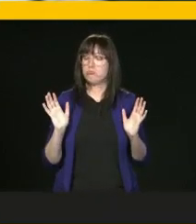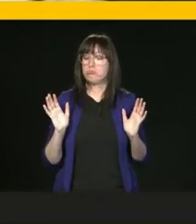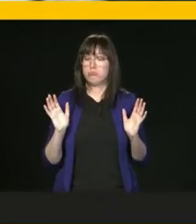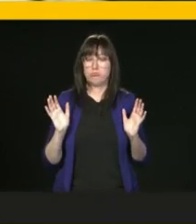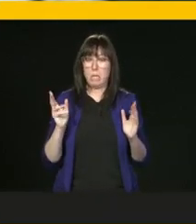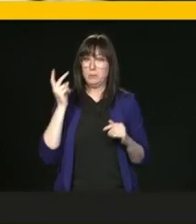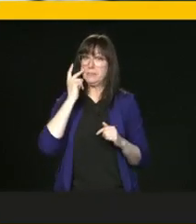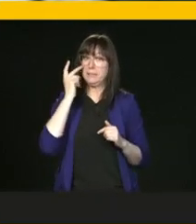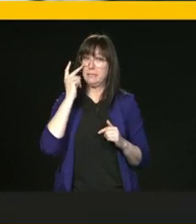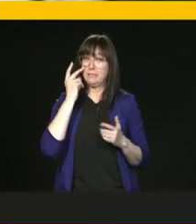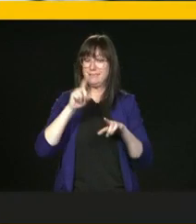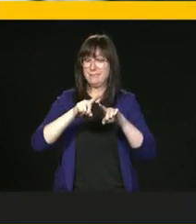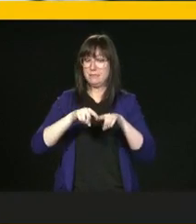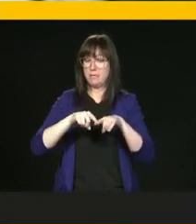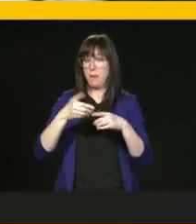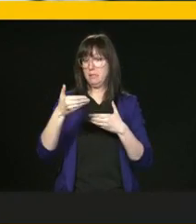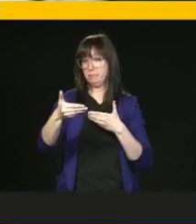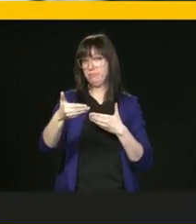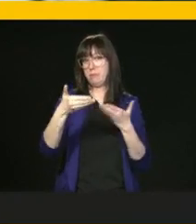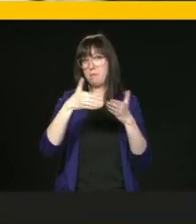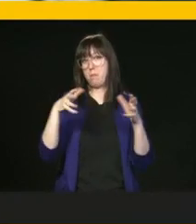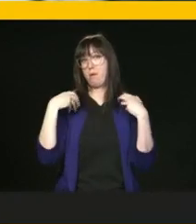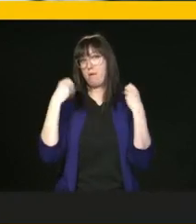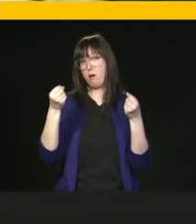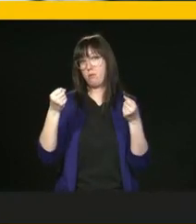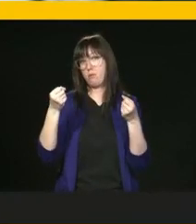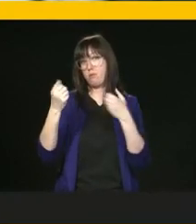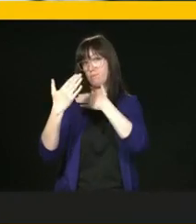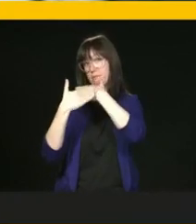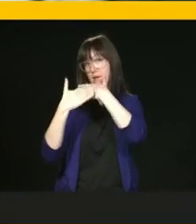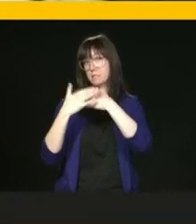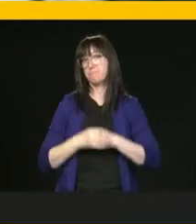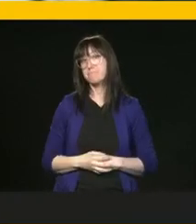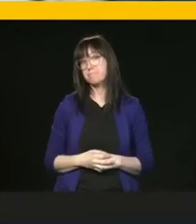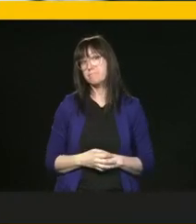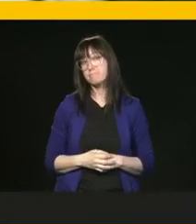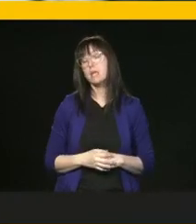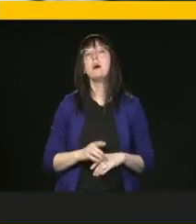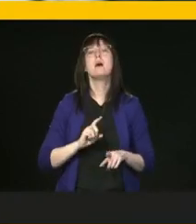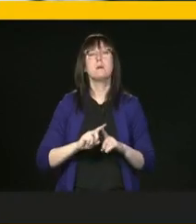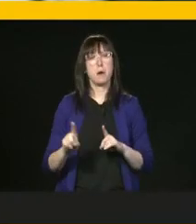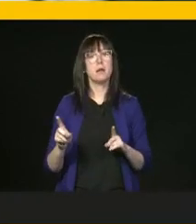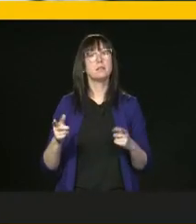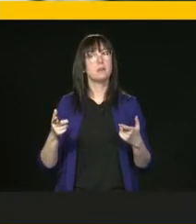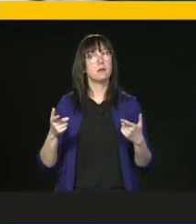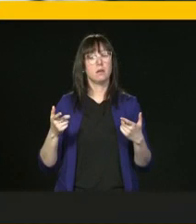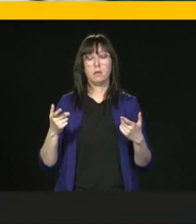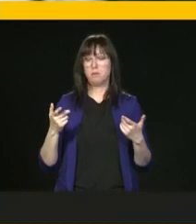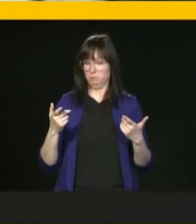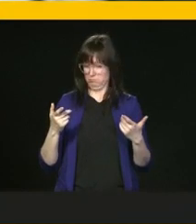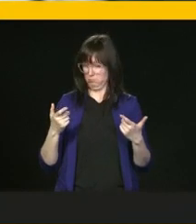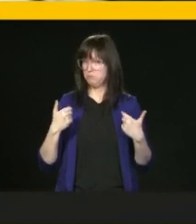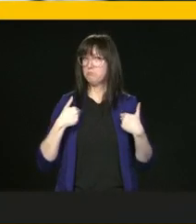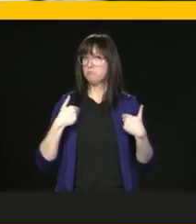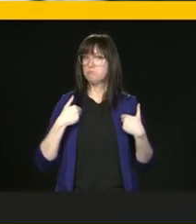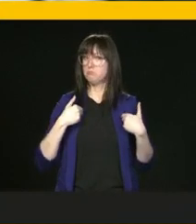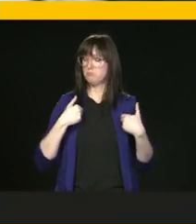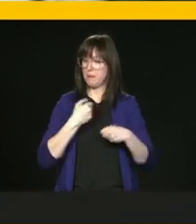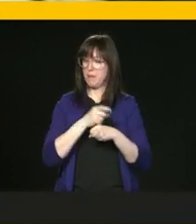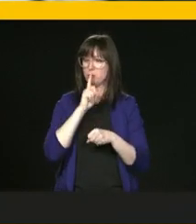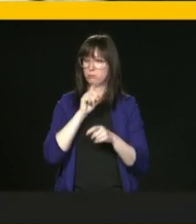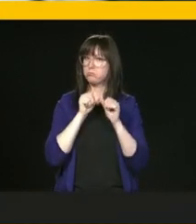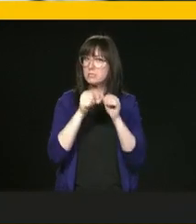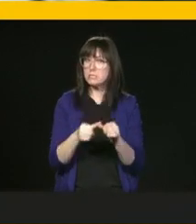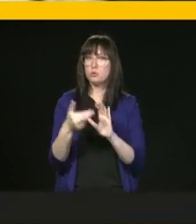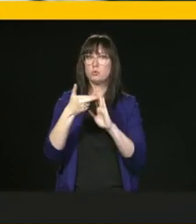way, depending on what public health says. But certainly, I am going to make sure that we continue to